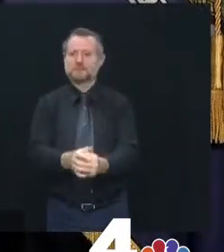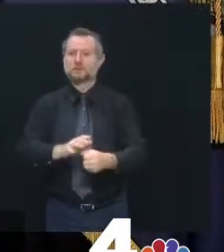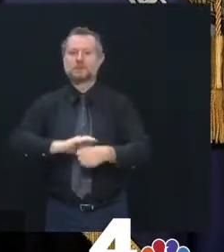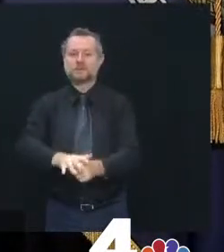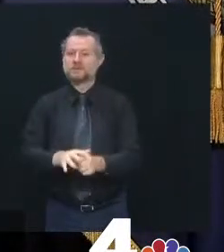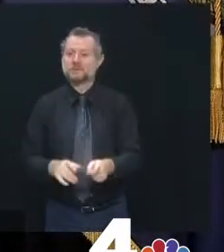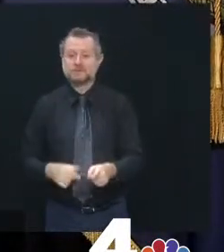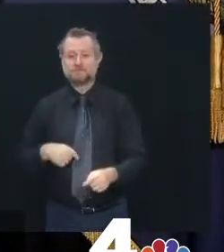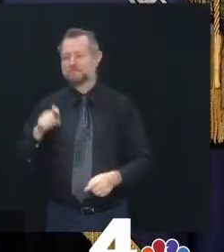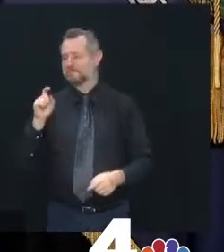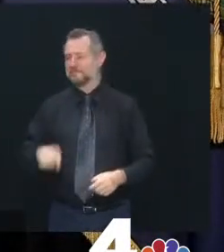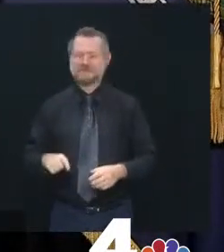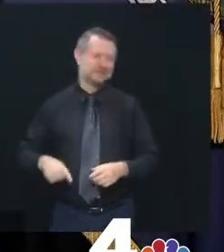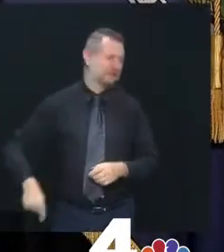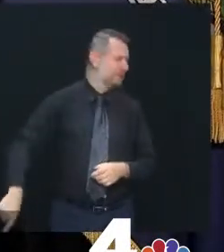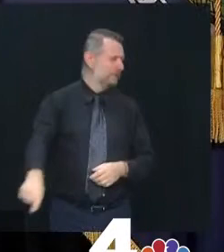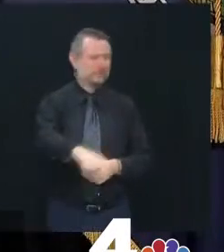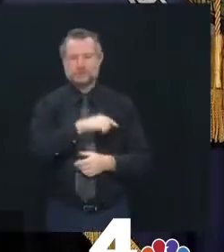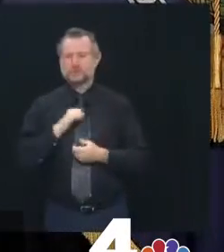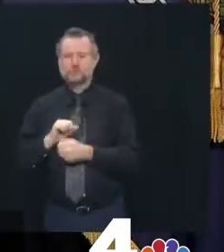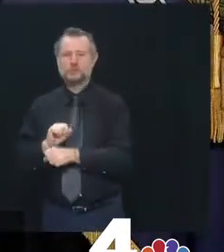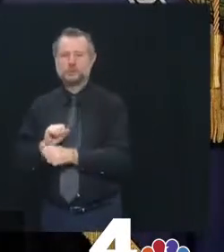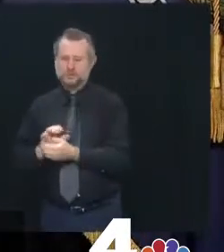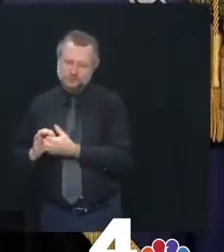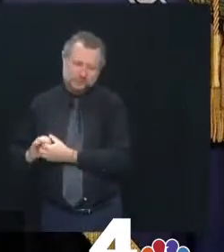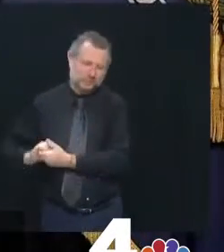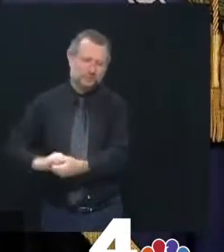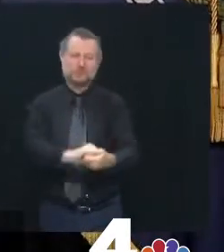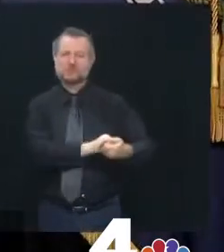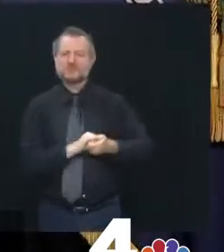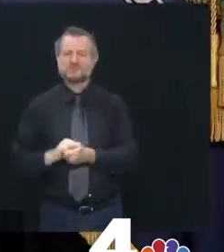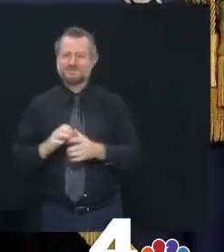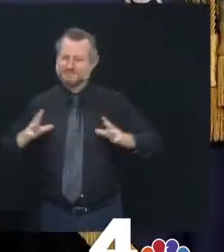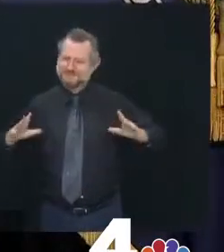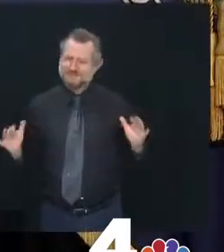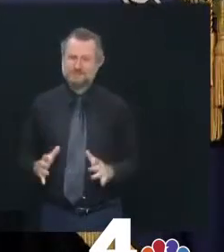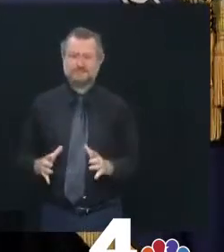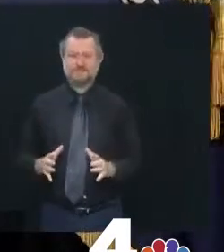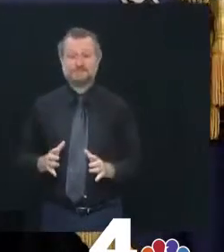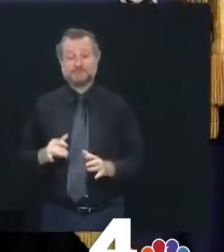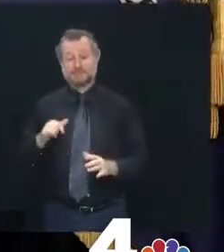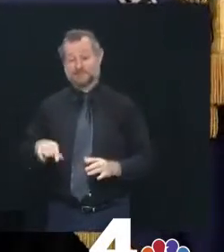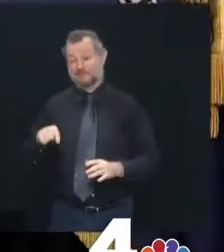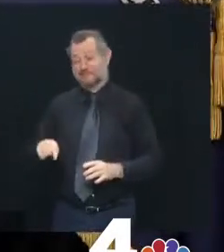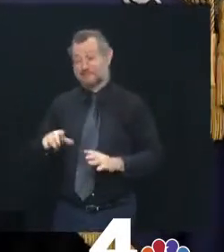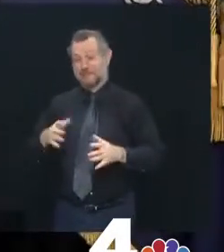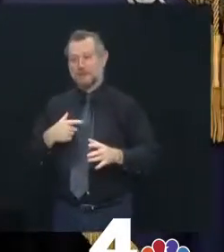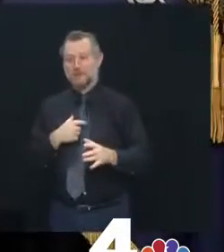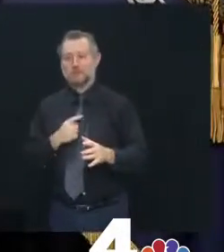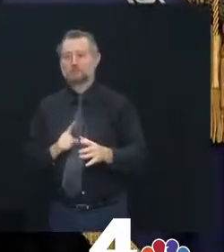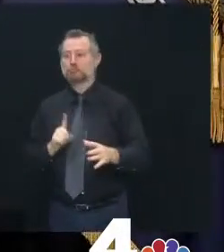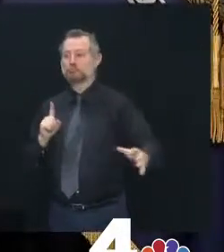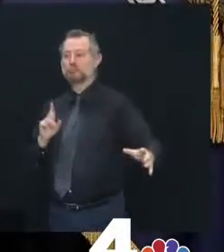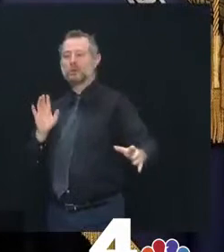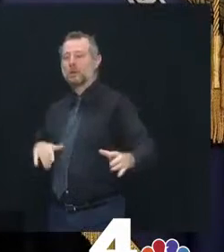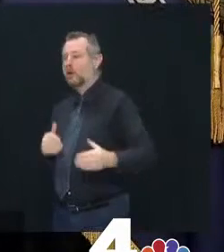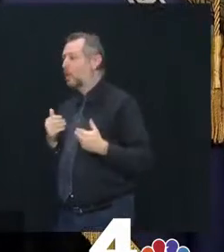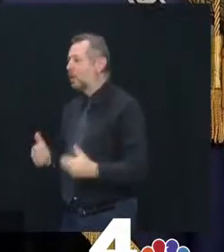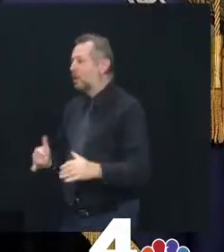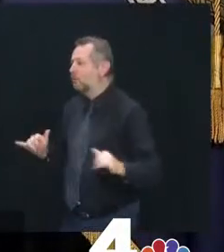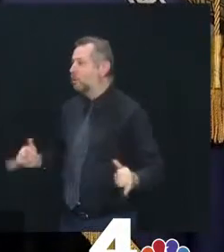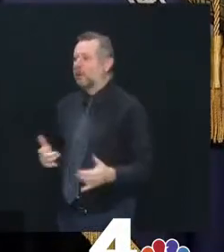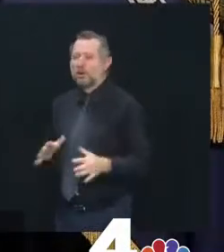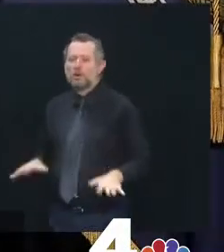a collective. And if one person in the collective wants to have a wedding with thousands of